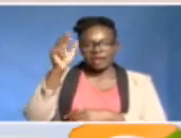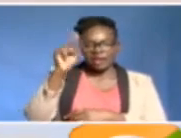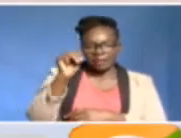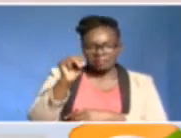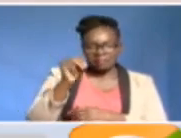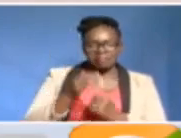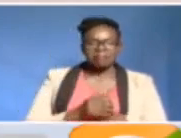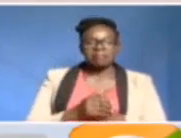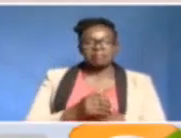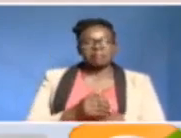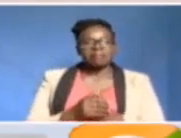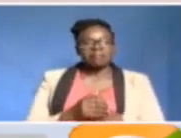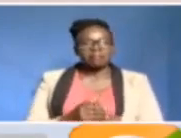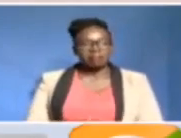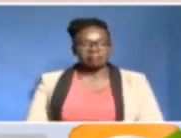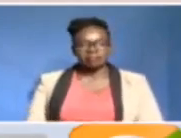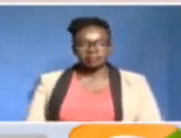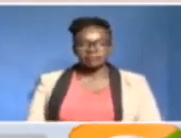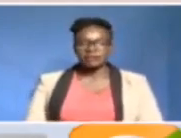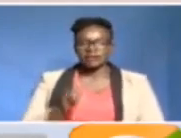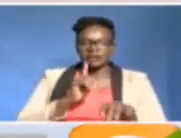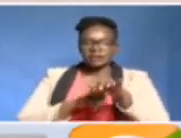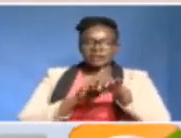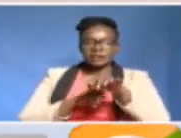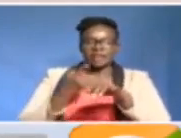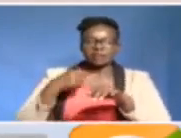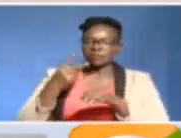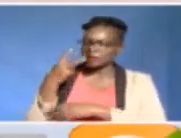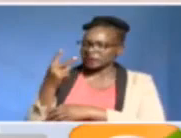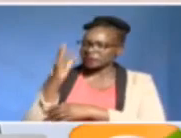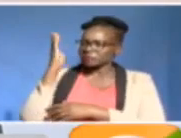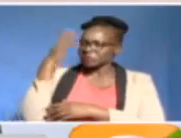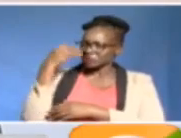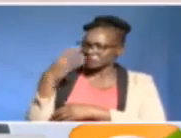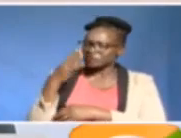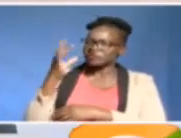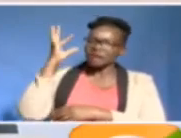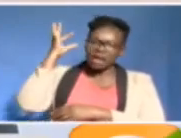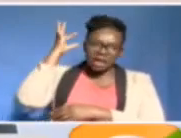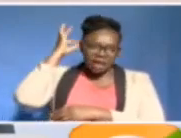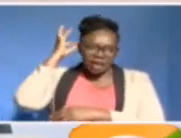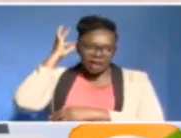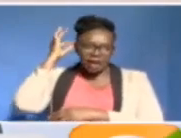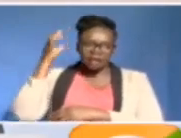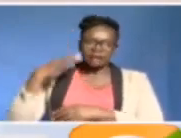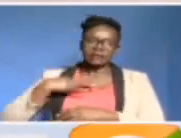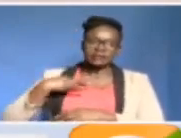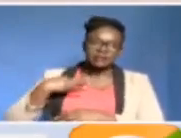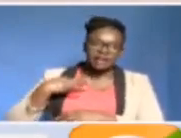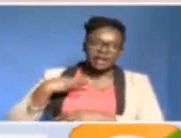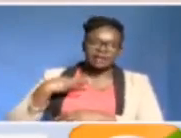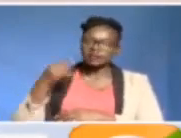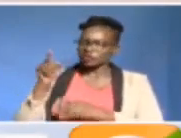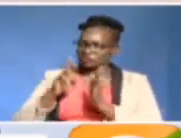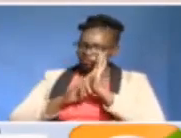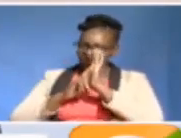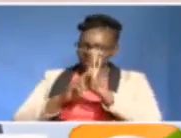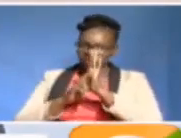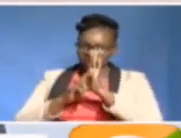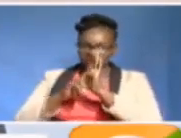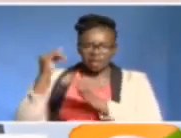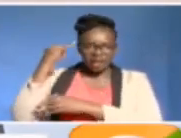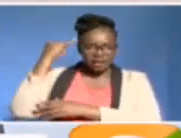we see you looking beautiful, you have your makeup done, hair, dress, you represent this whole